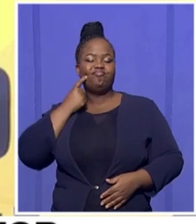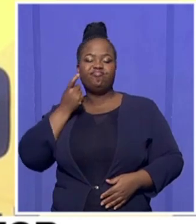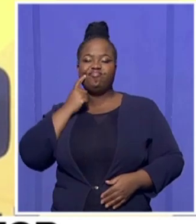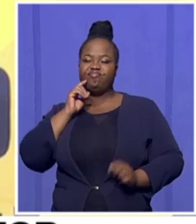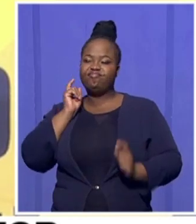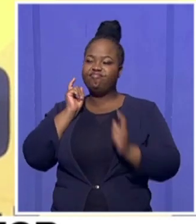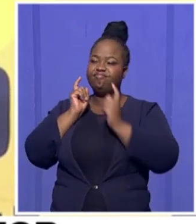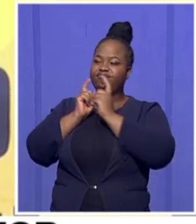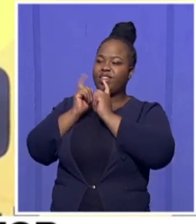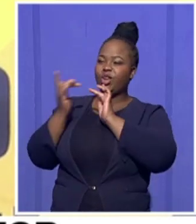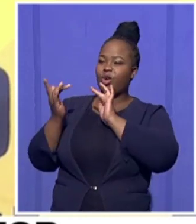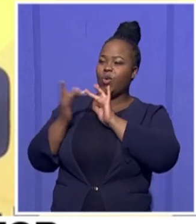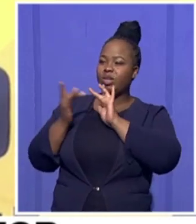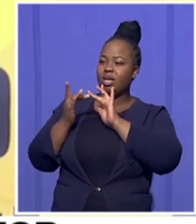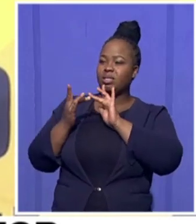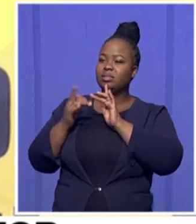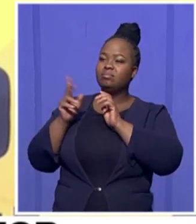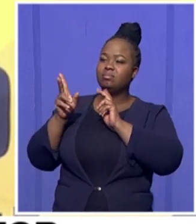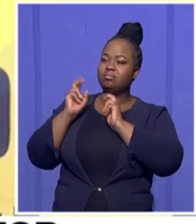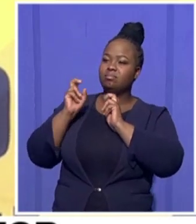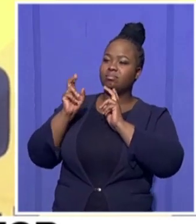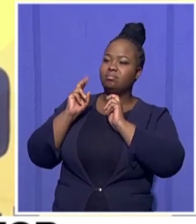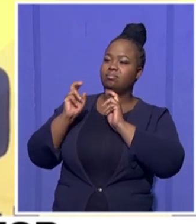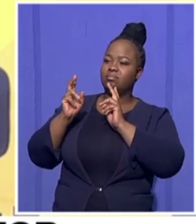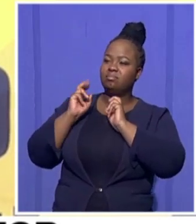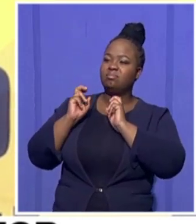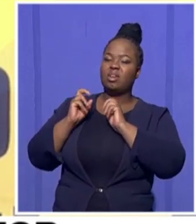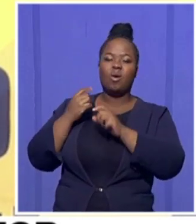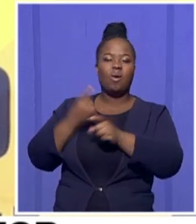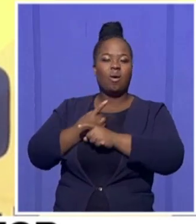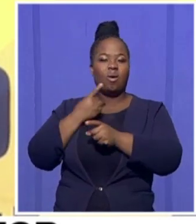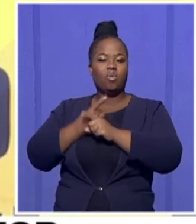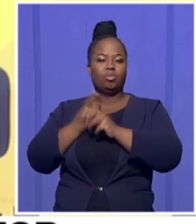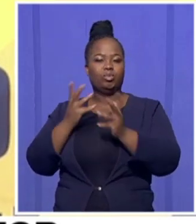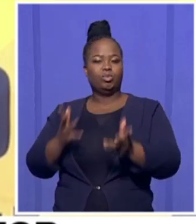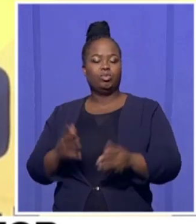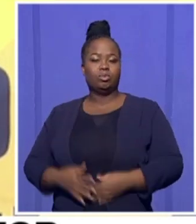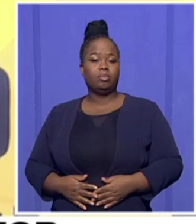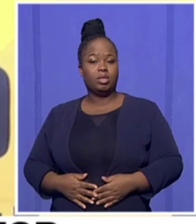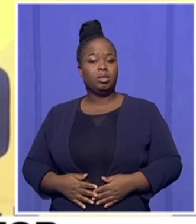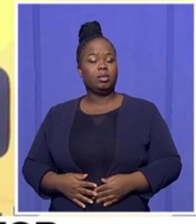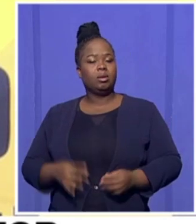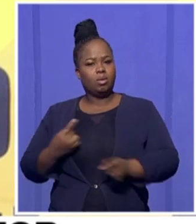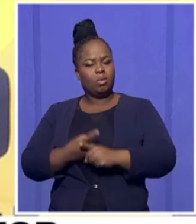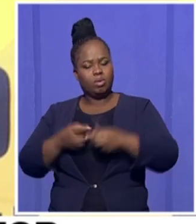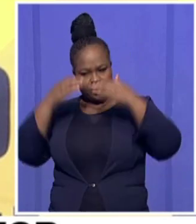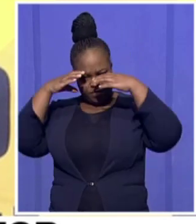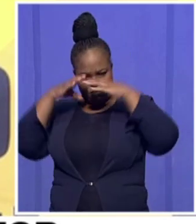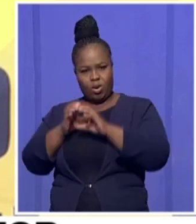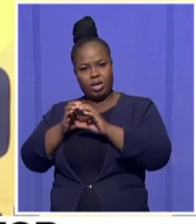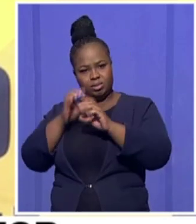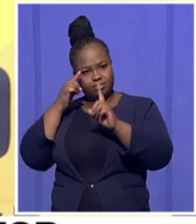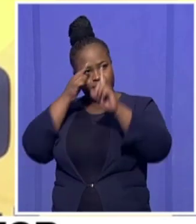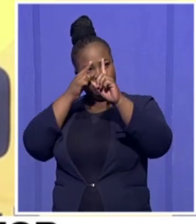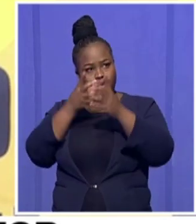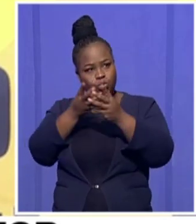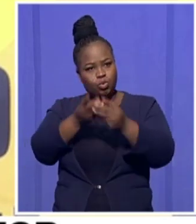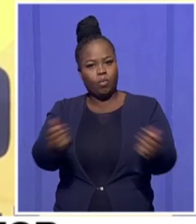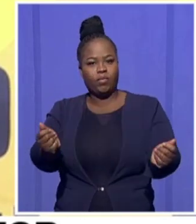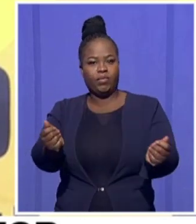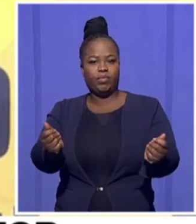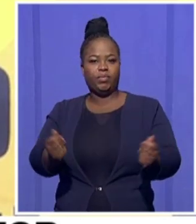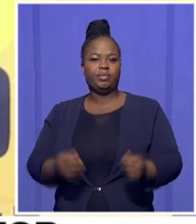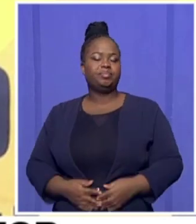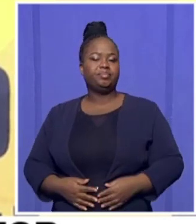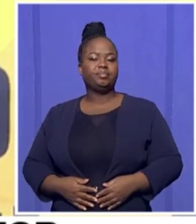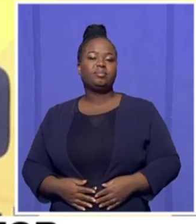was always prepared to listen. He was practical, and he always focused on solutions. He